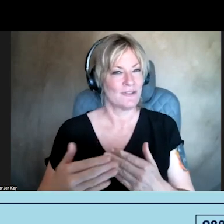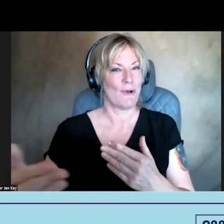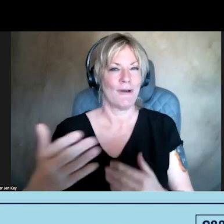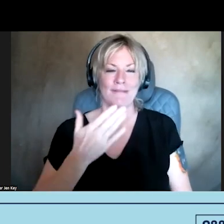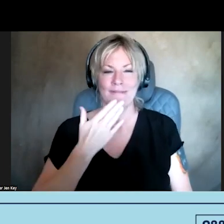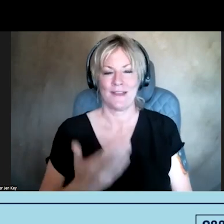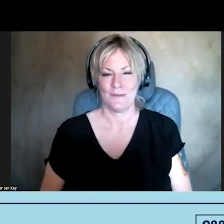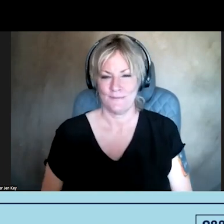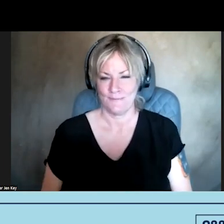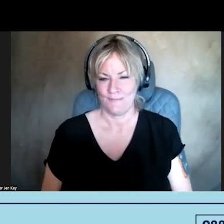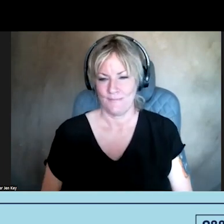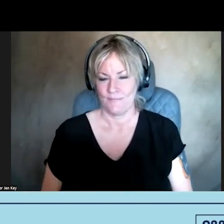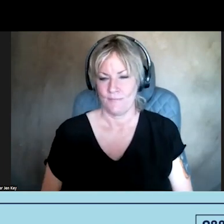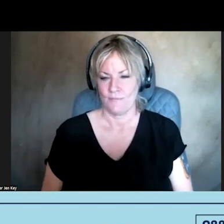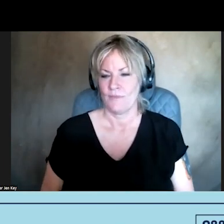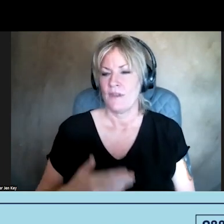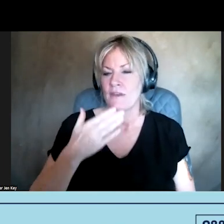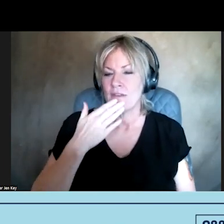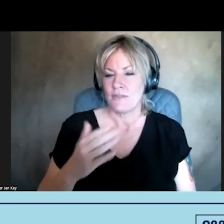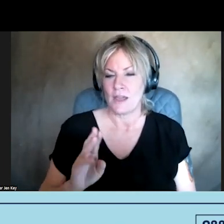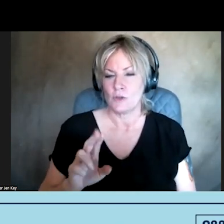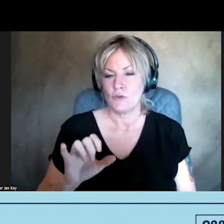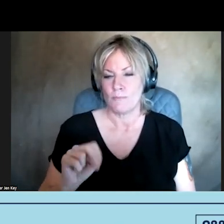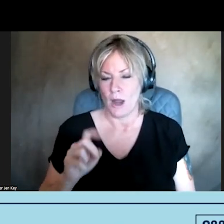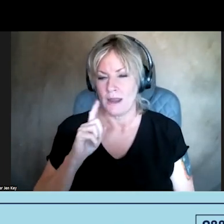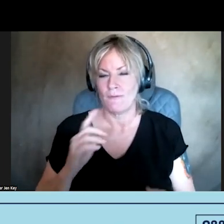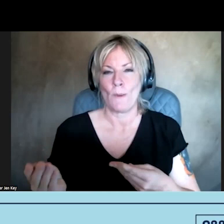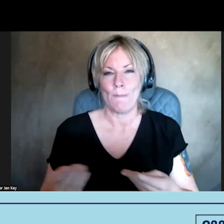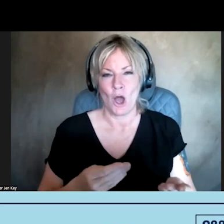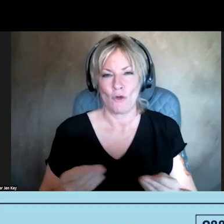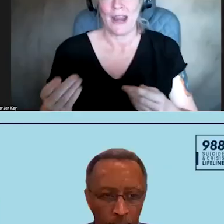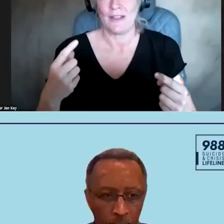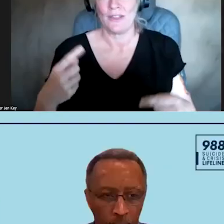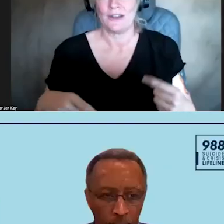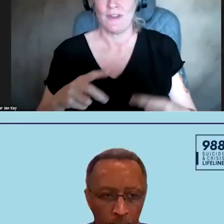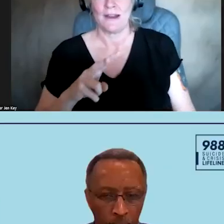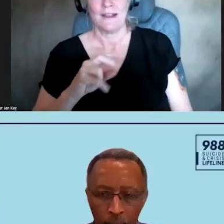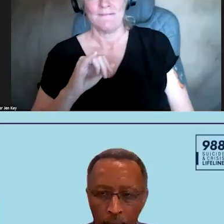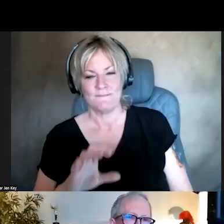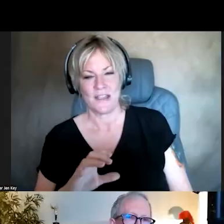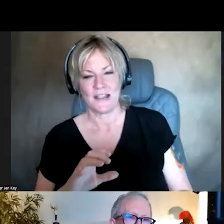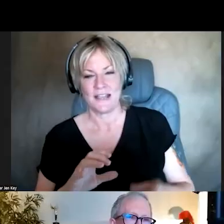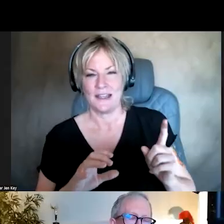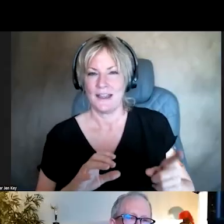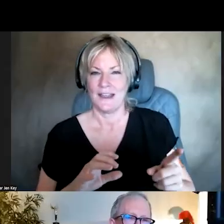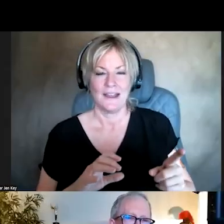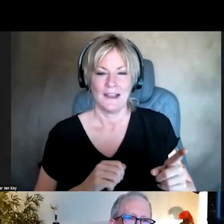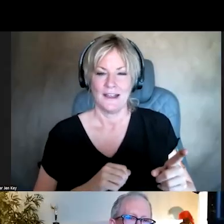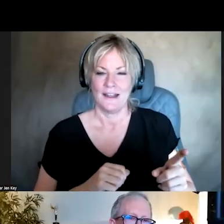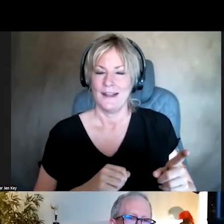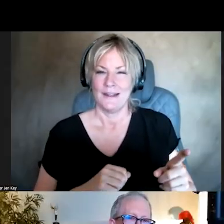again. And thanks so much, Brian, for moderating. And Vic, Vic is